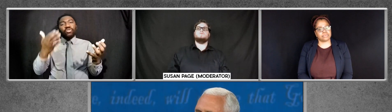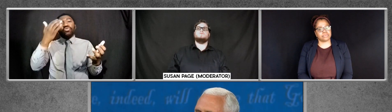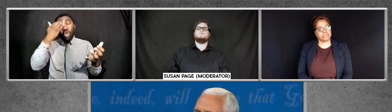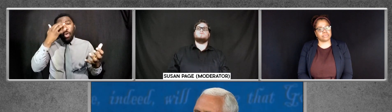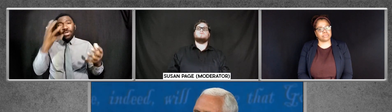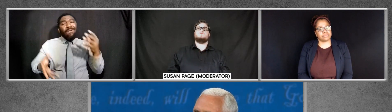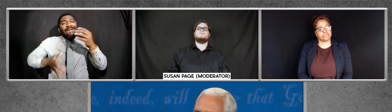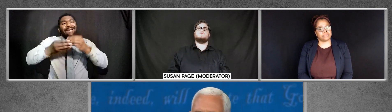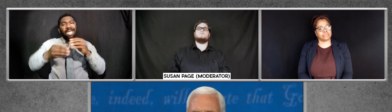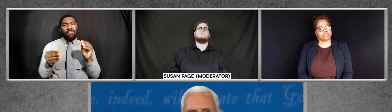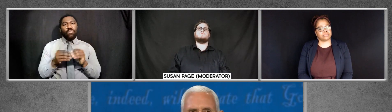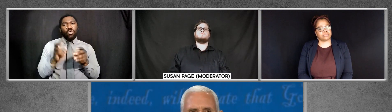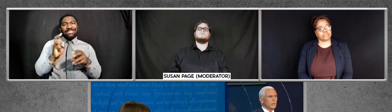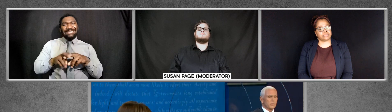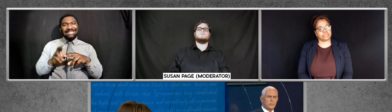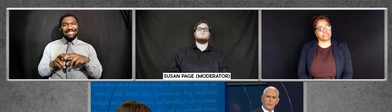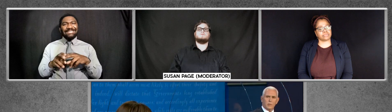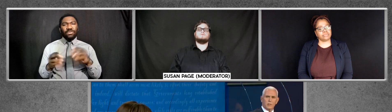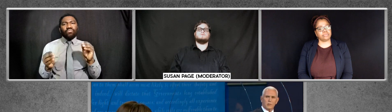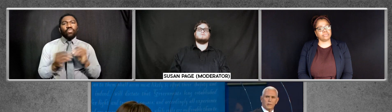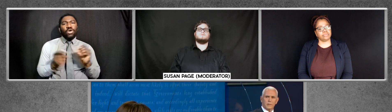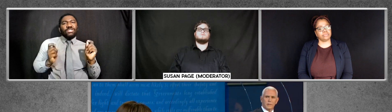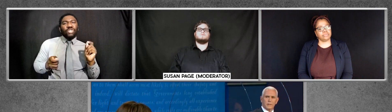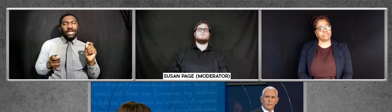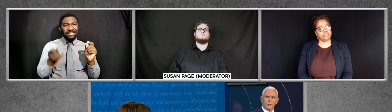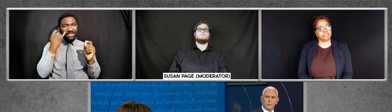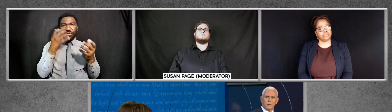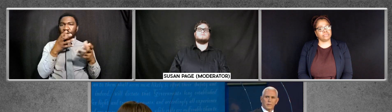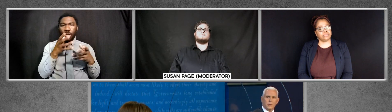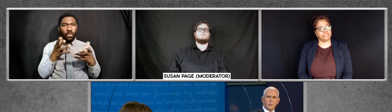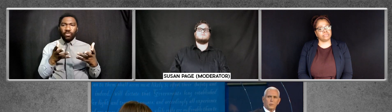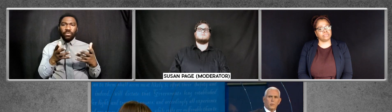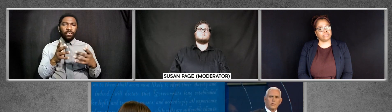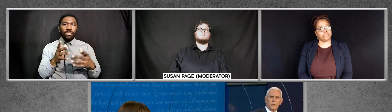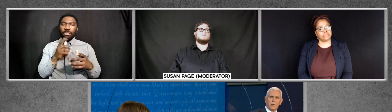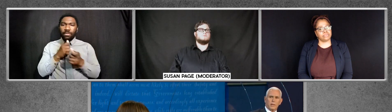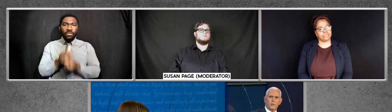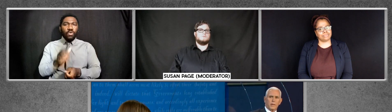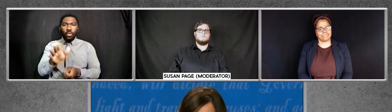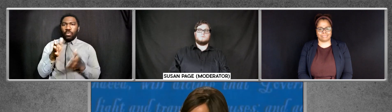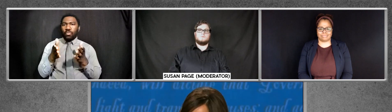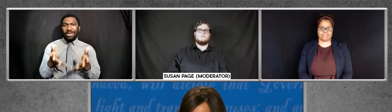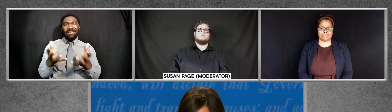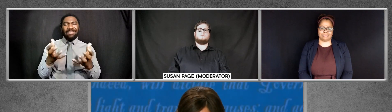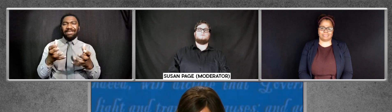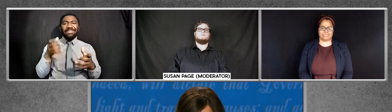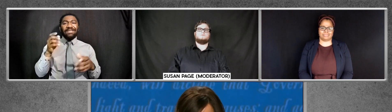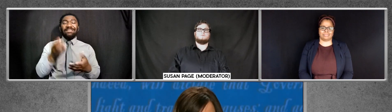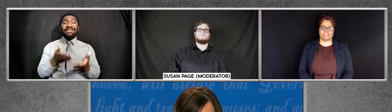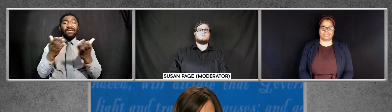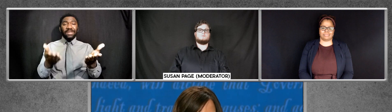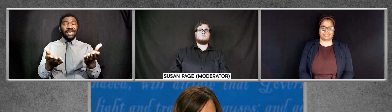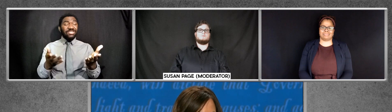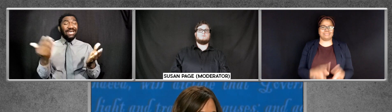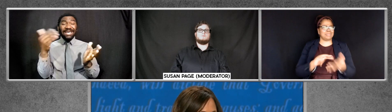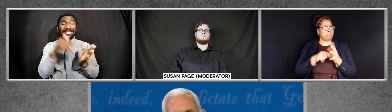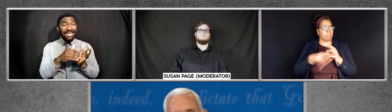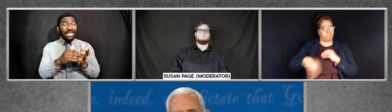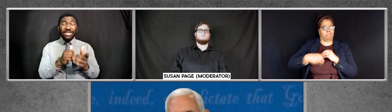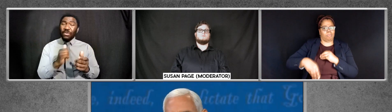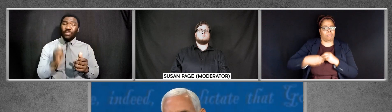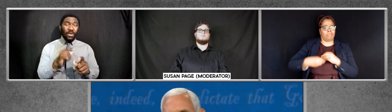Supreme Court if you don't get your way in this nomination. Let's talk about packing. You once Come again on. gave a non-answer. Joe Biden gave a non-answer.